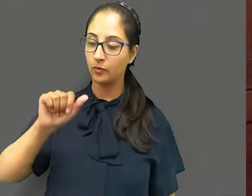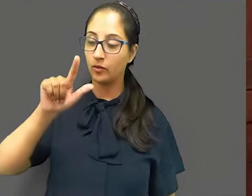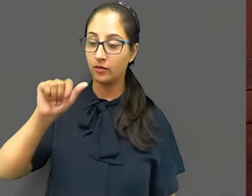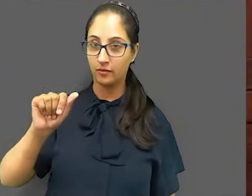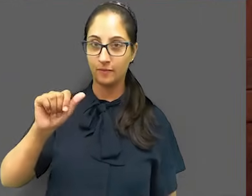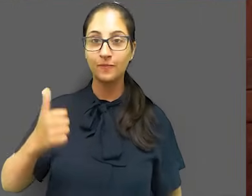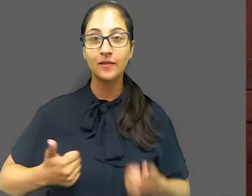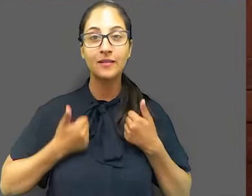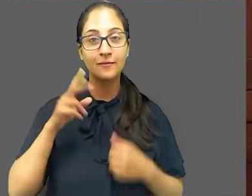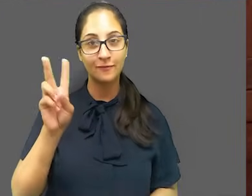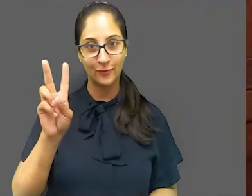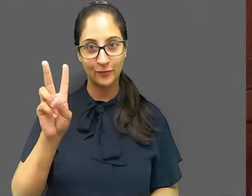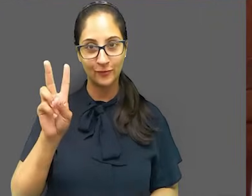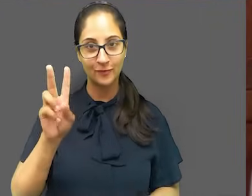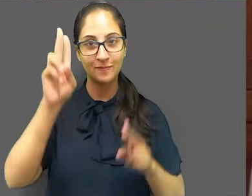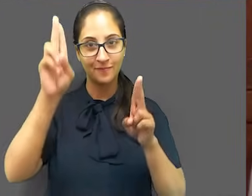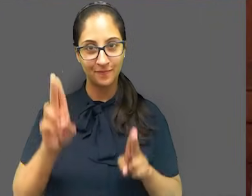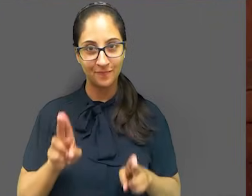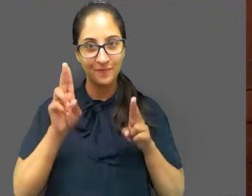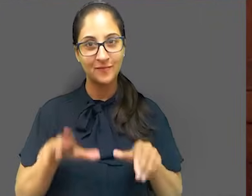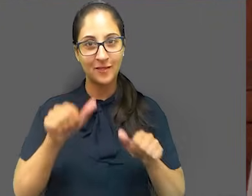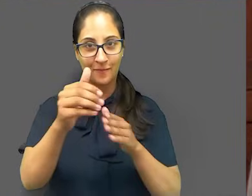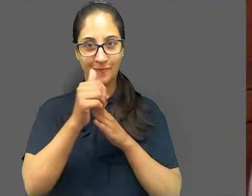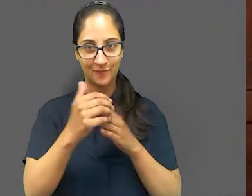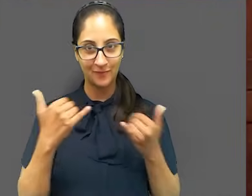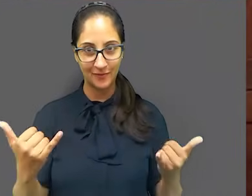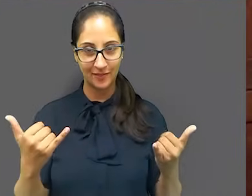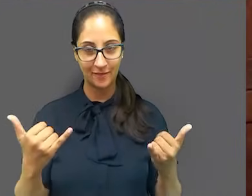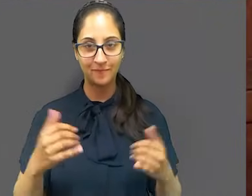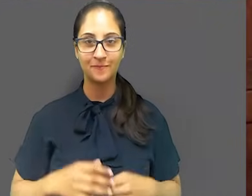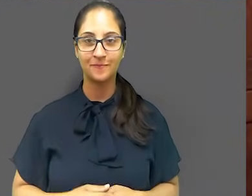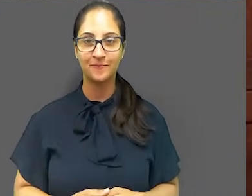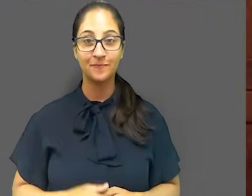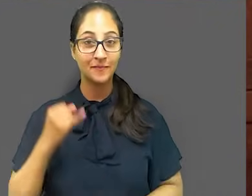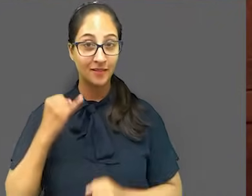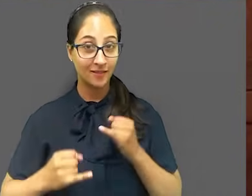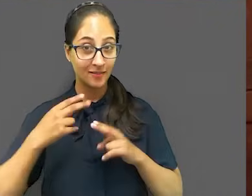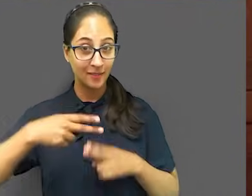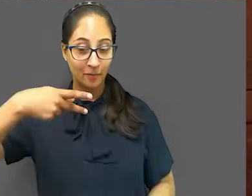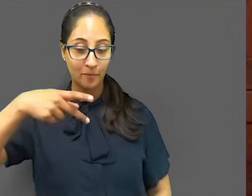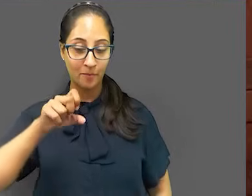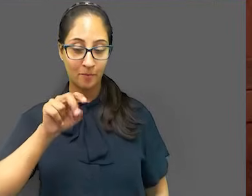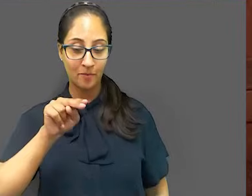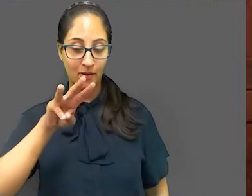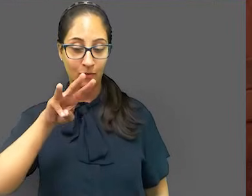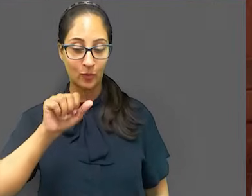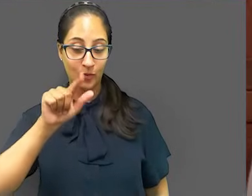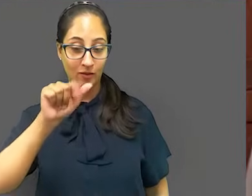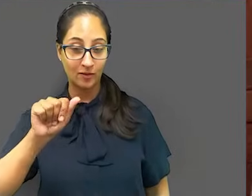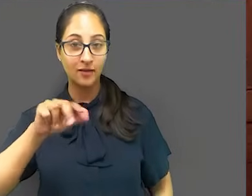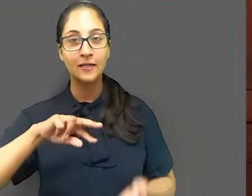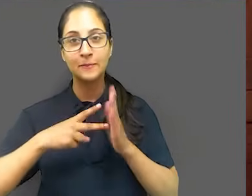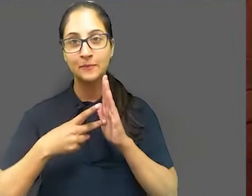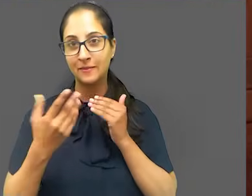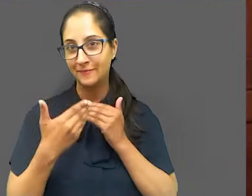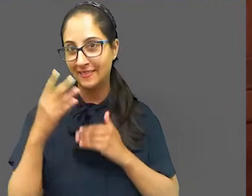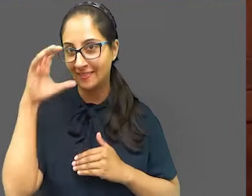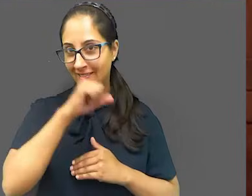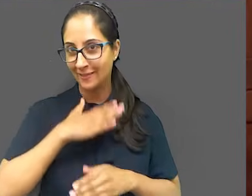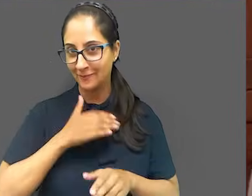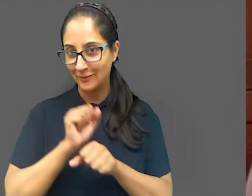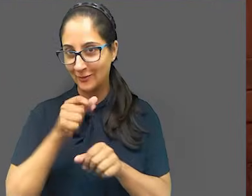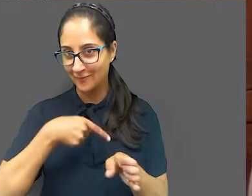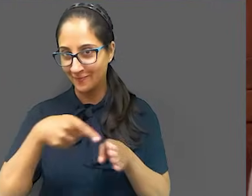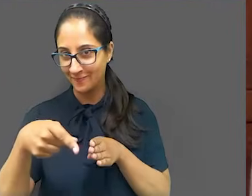hosting the program today. With a name like Penwala, you can imagine what I do for a living. If you guess teacher,